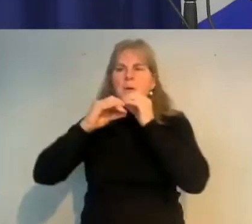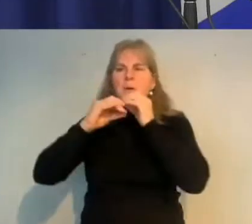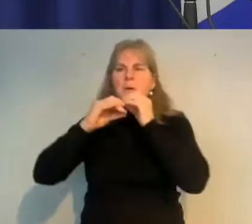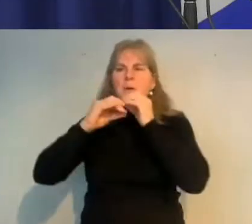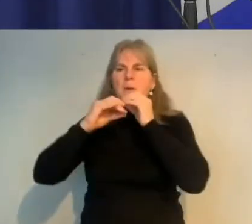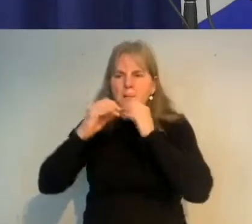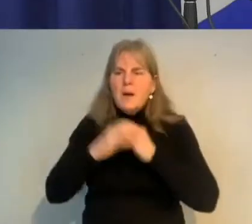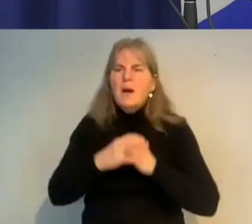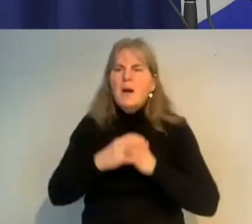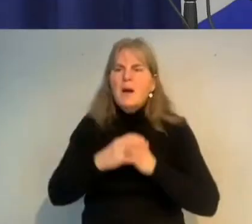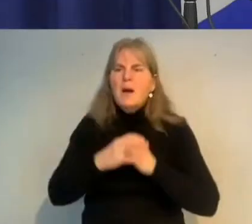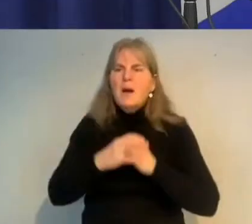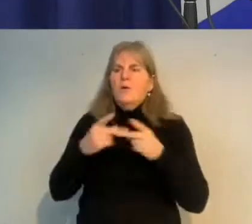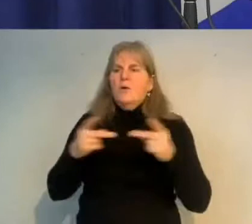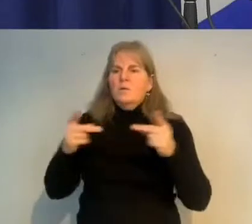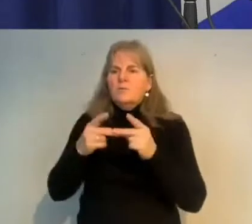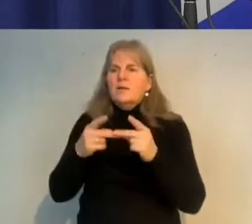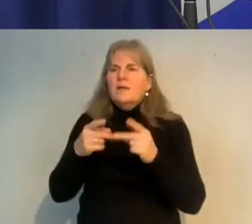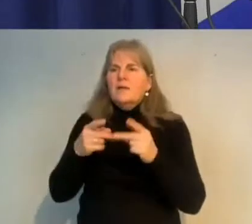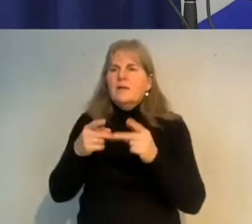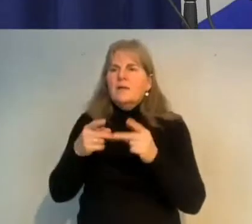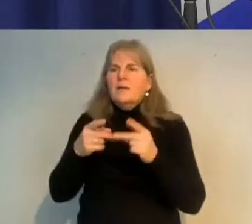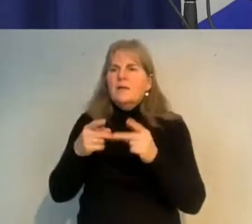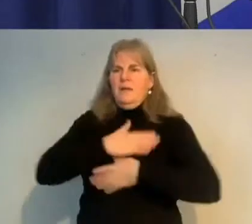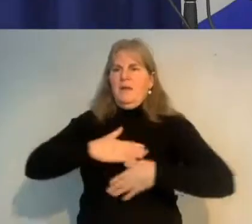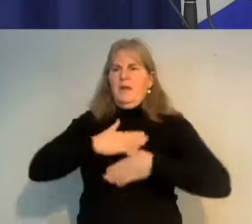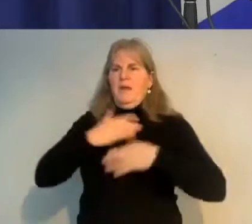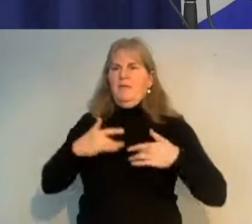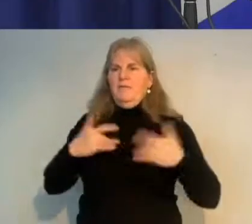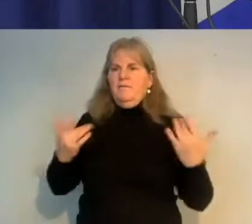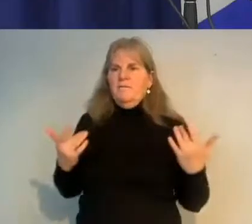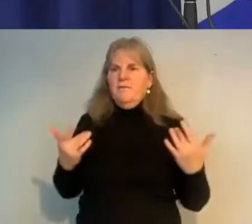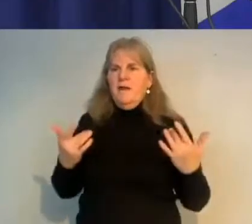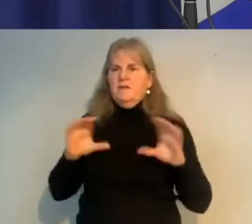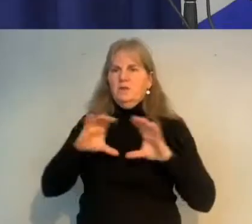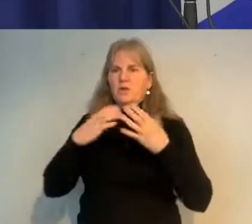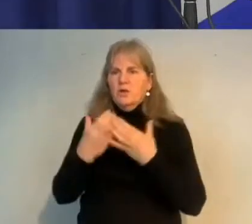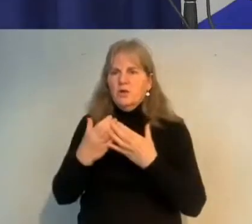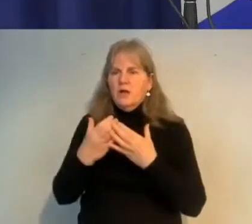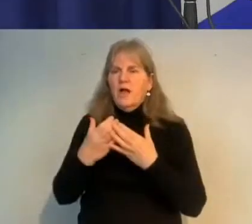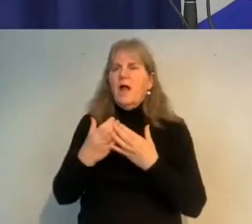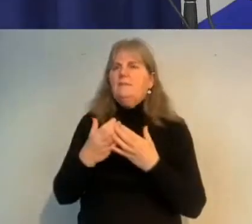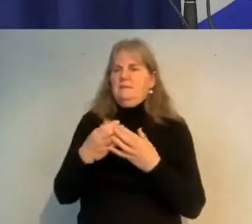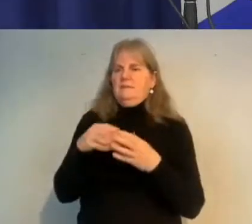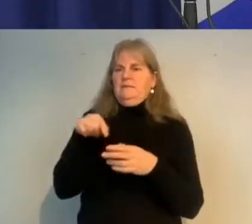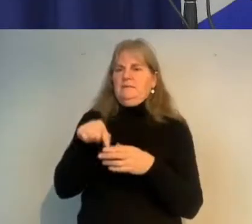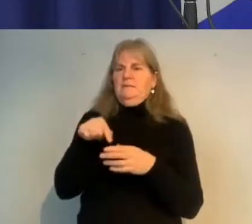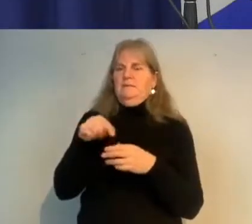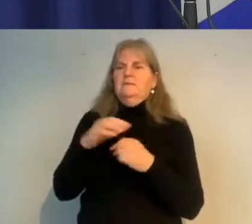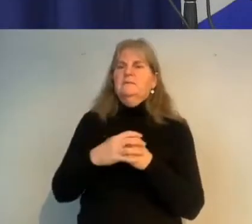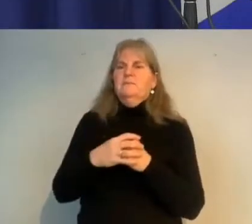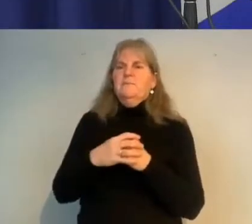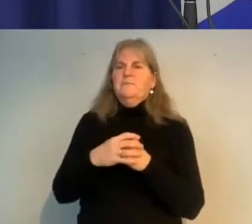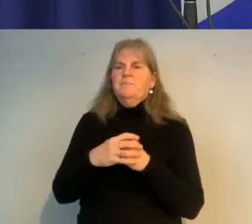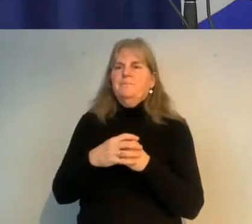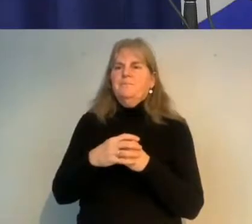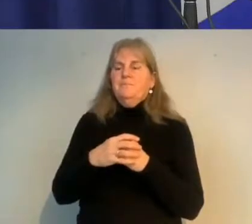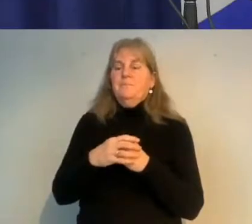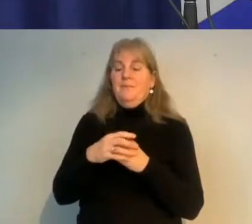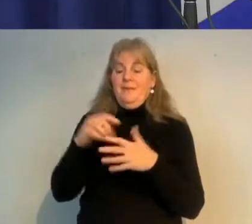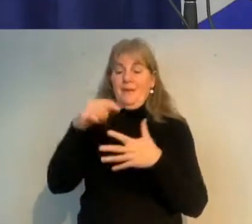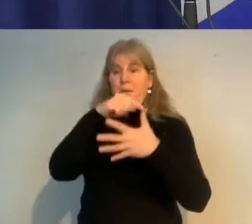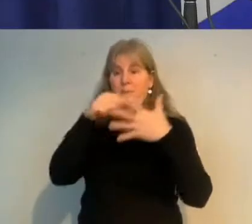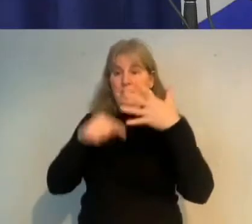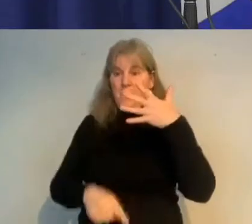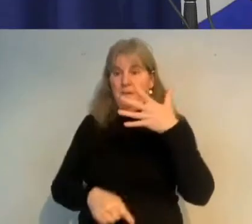where an indoor organized recreational activity or class for individuals is held. At all of these places, proof of